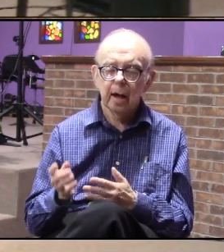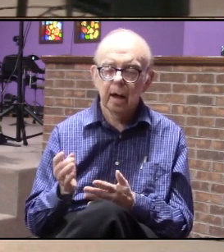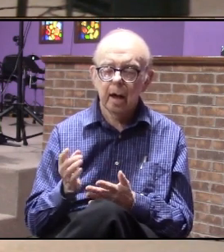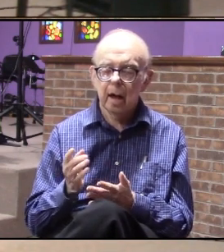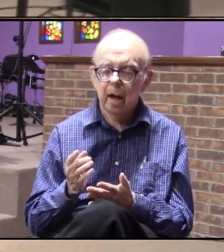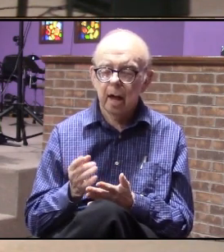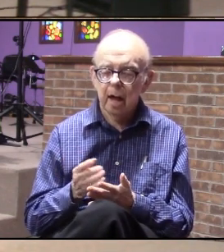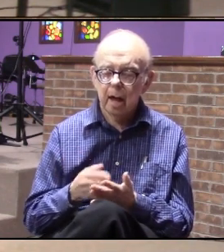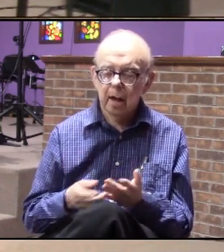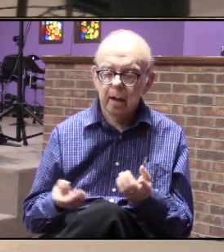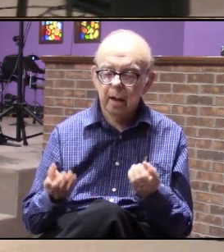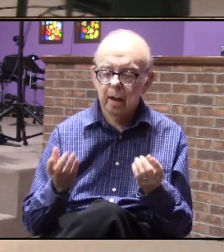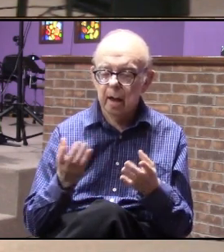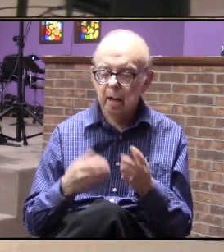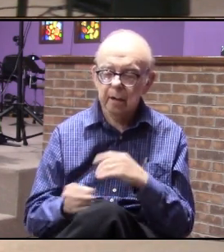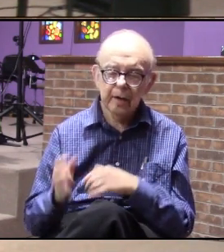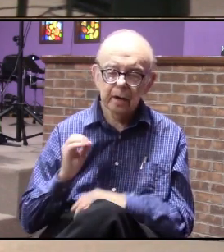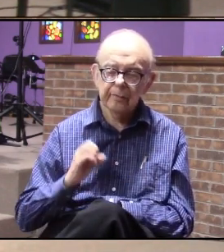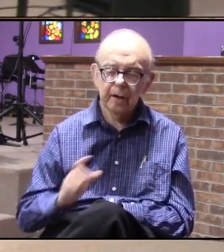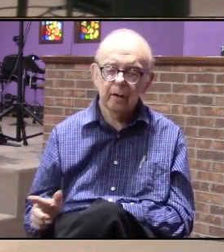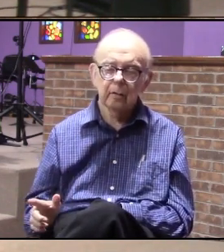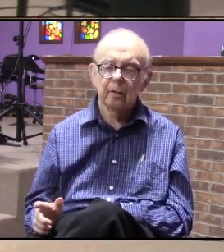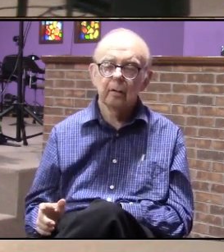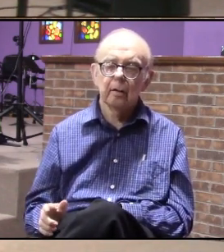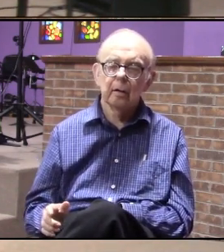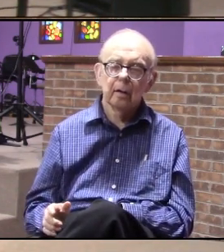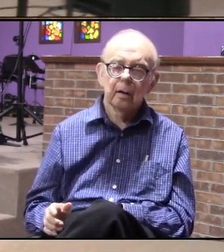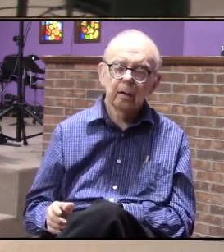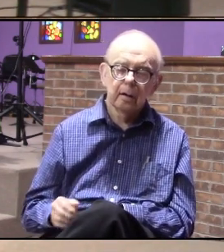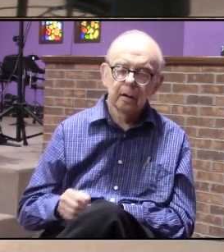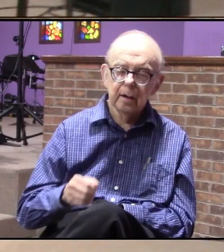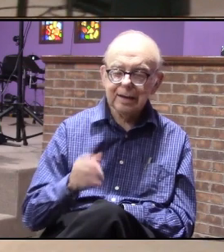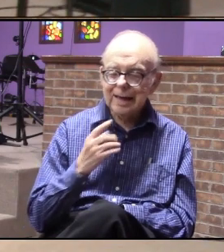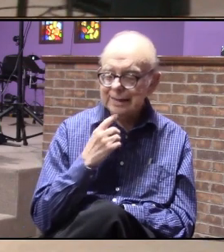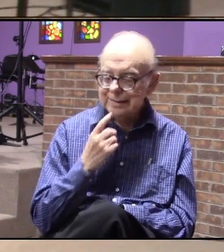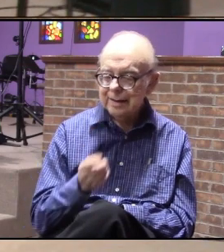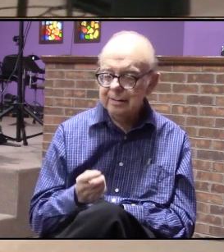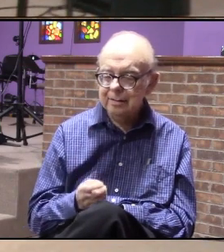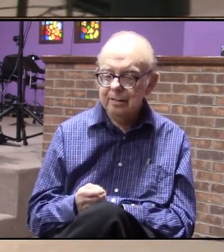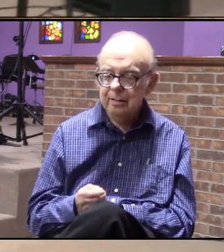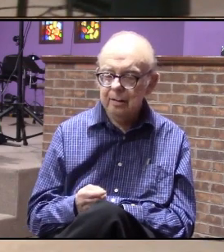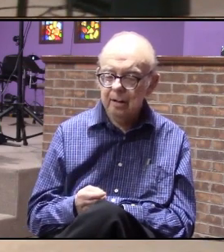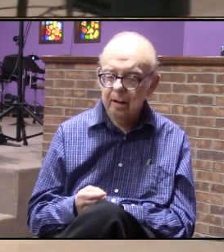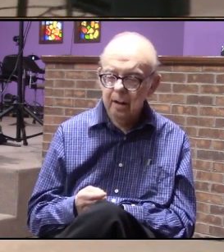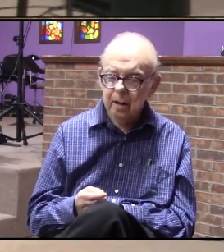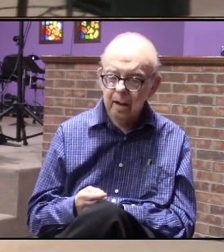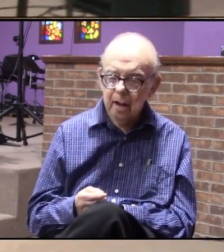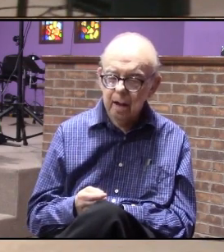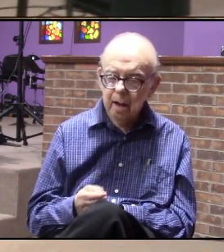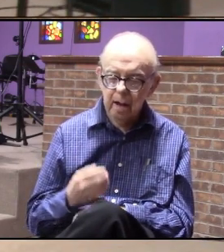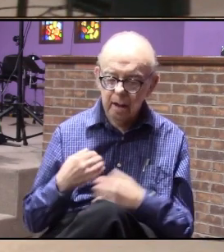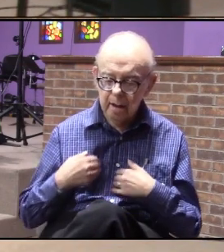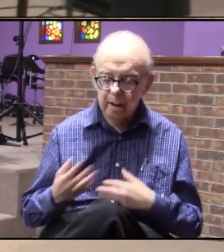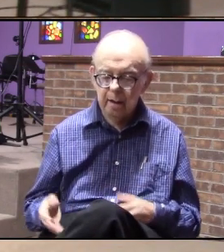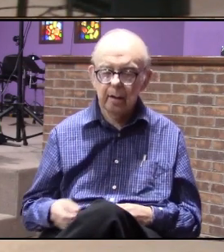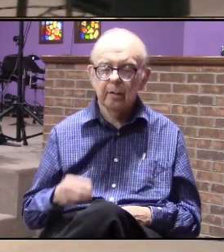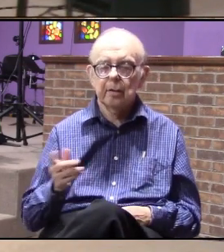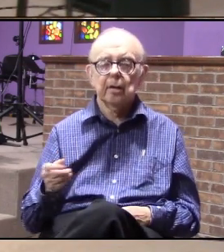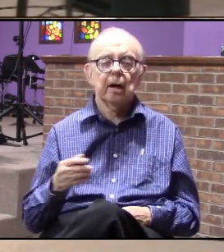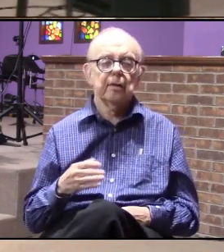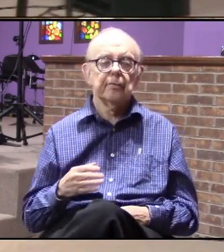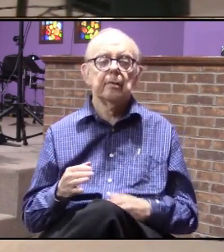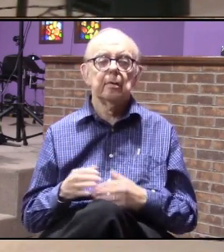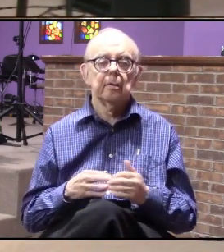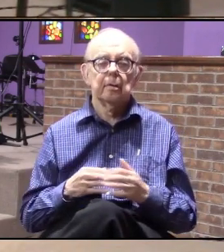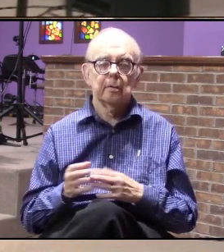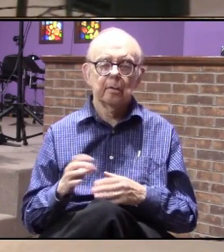whatever comes out of hell, he says, the body that I have built,